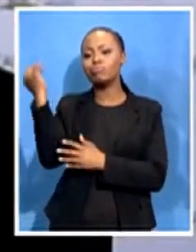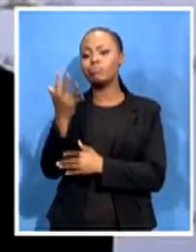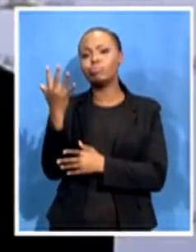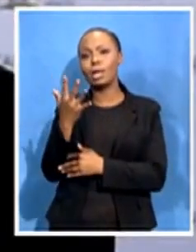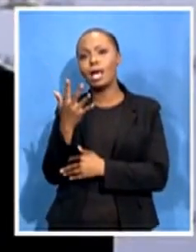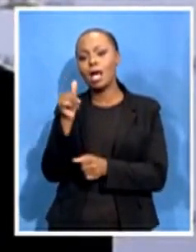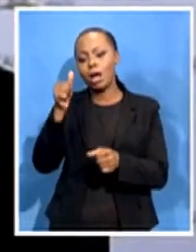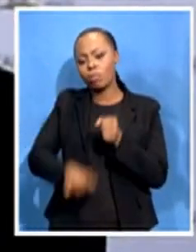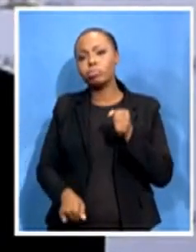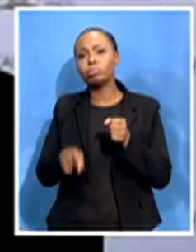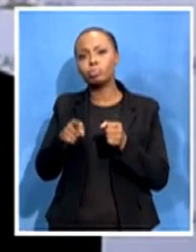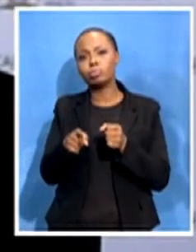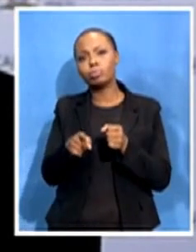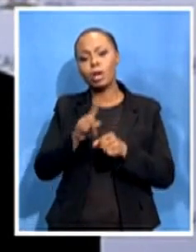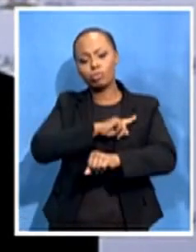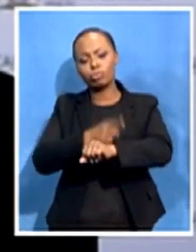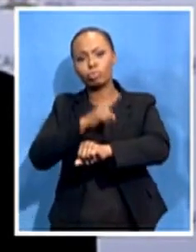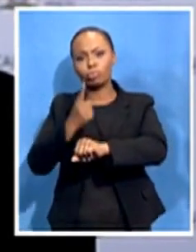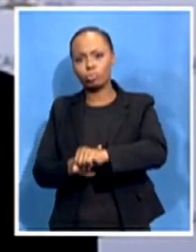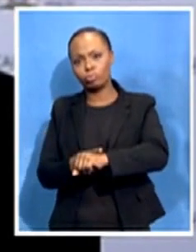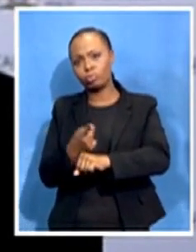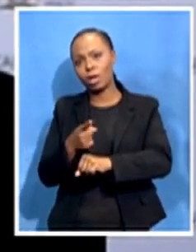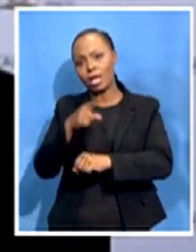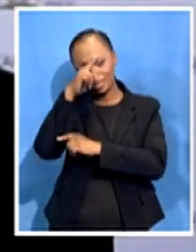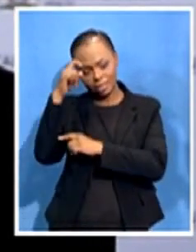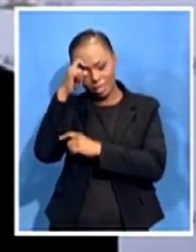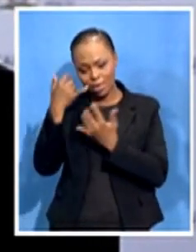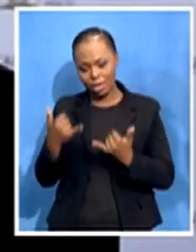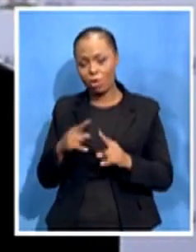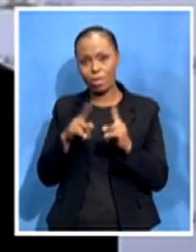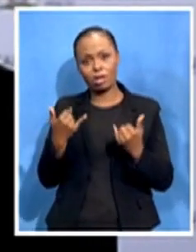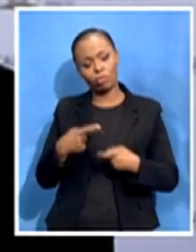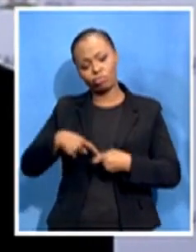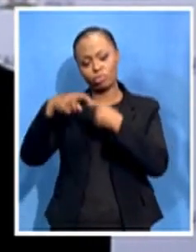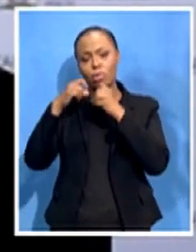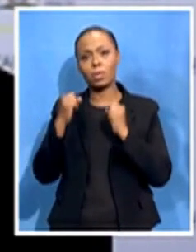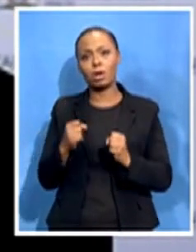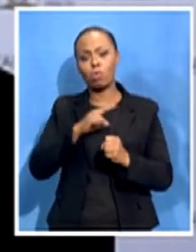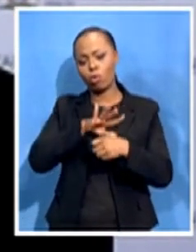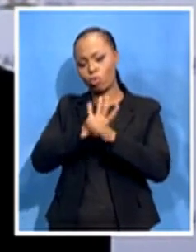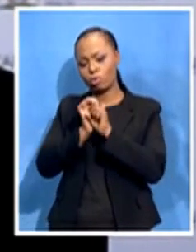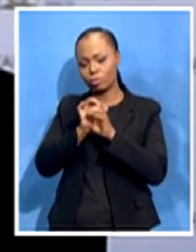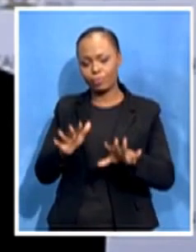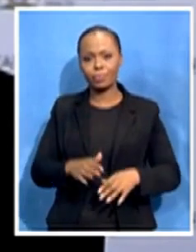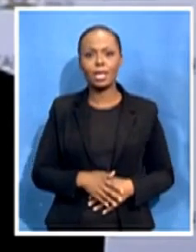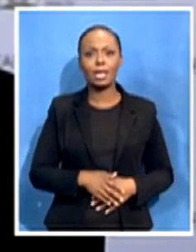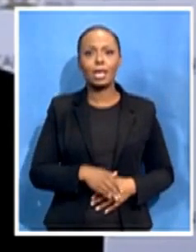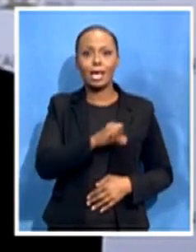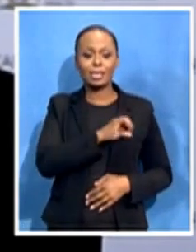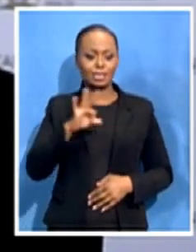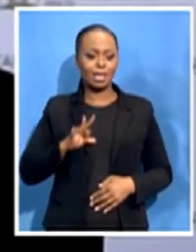The issue comes back to the shortage of staff. But the shortage of staff is not more of